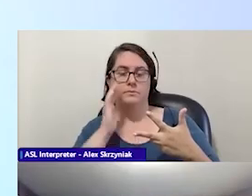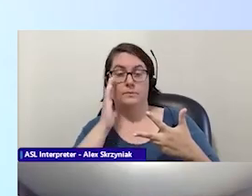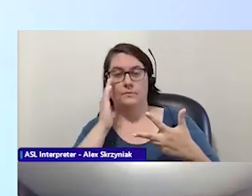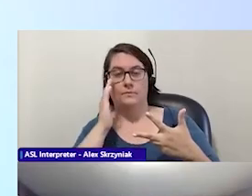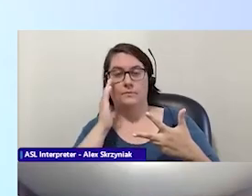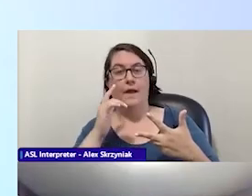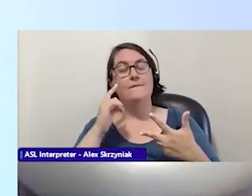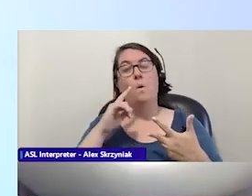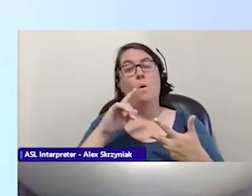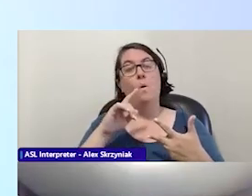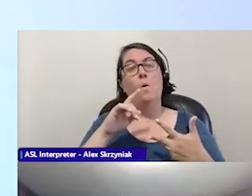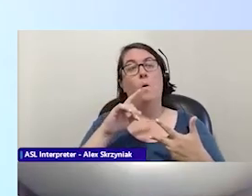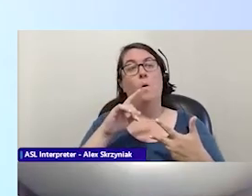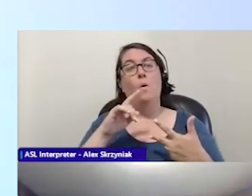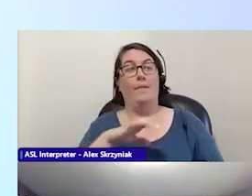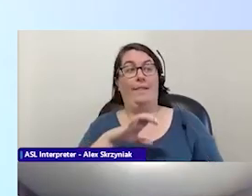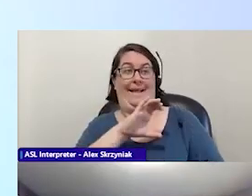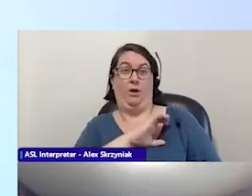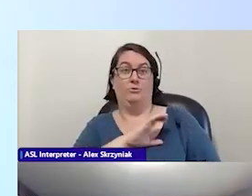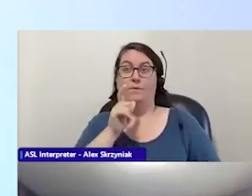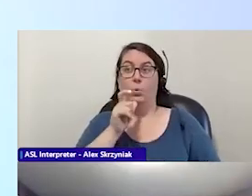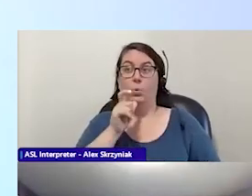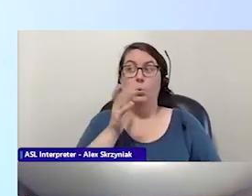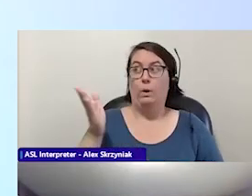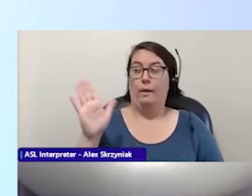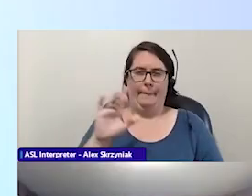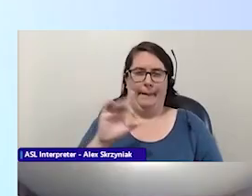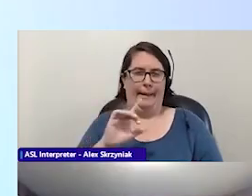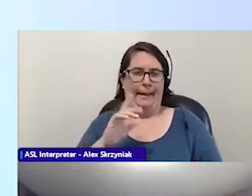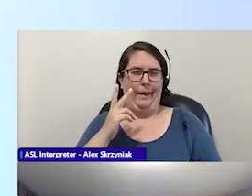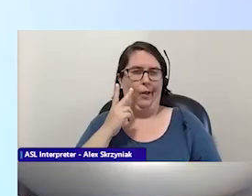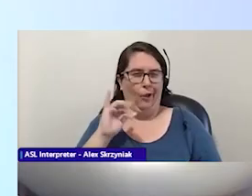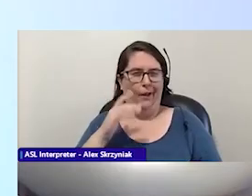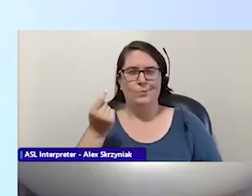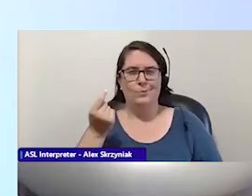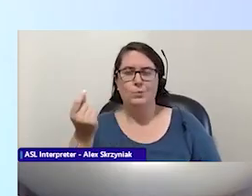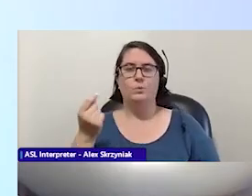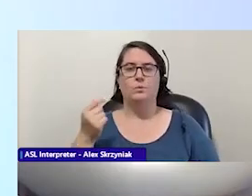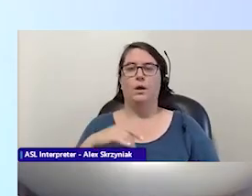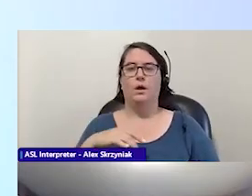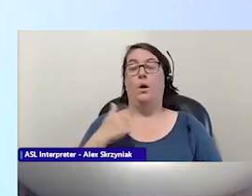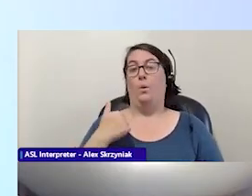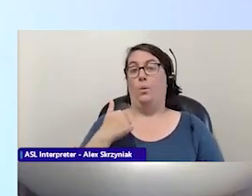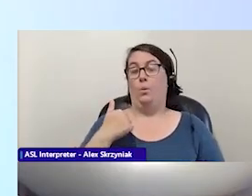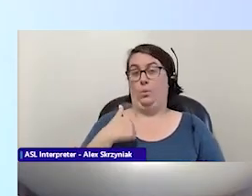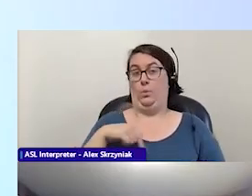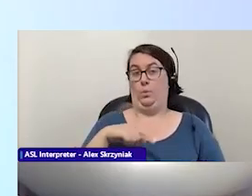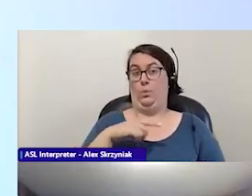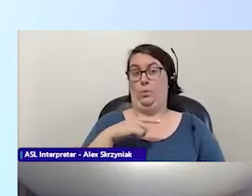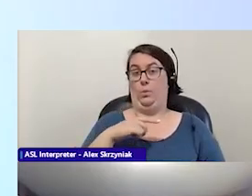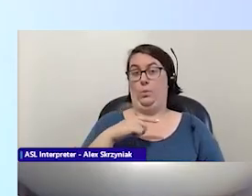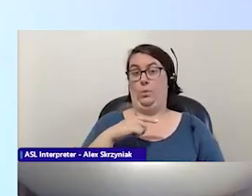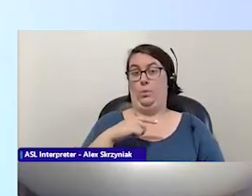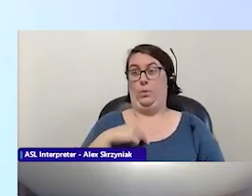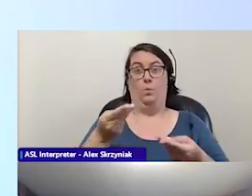characteristics of perpetrators, the only things that we were given information